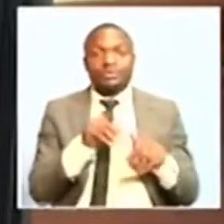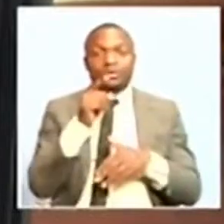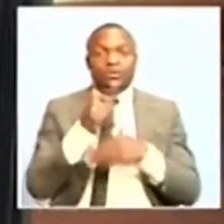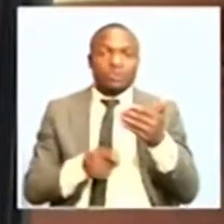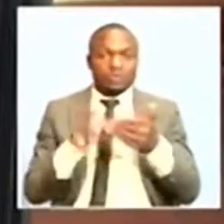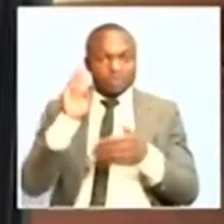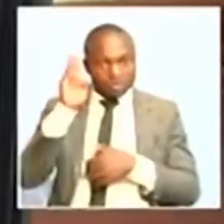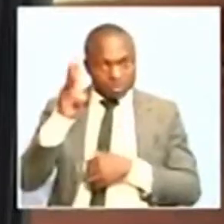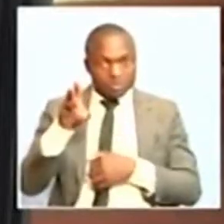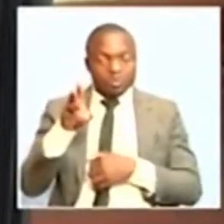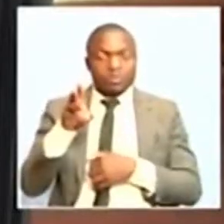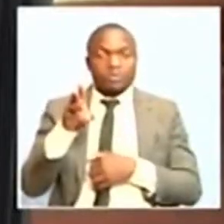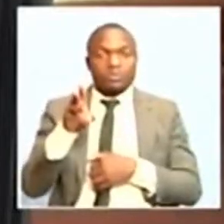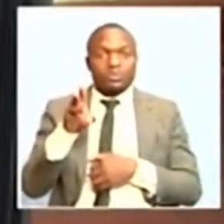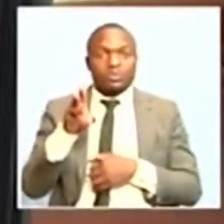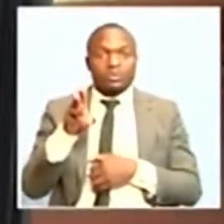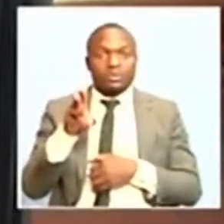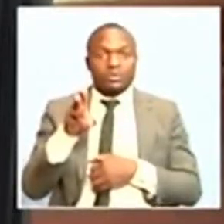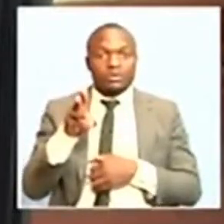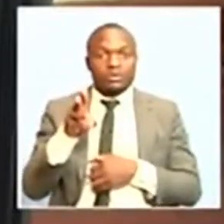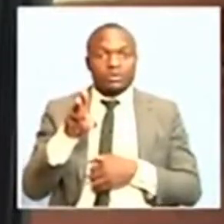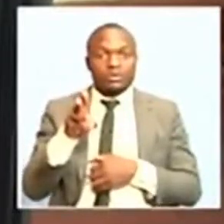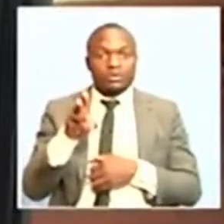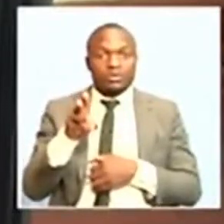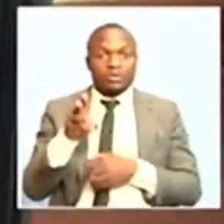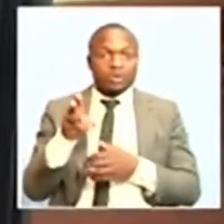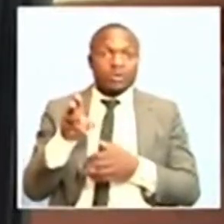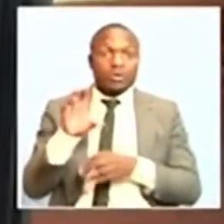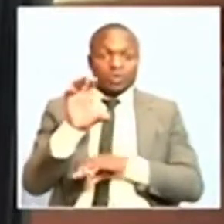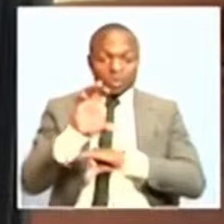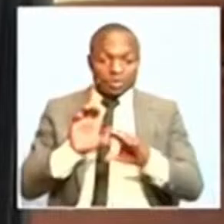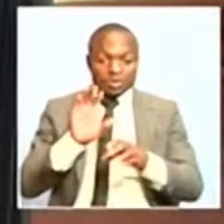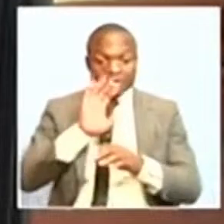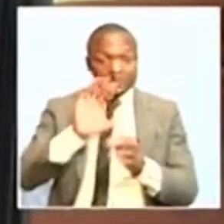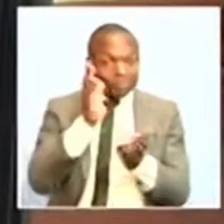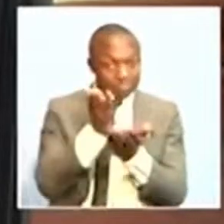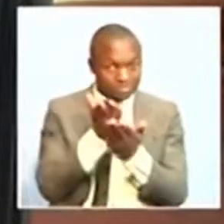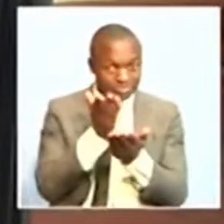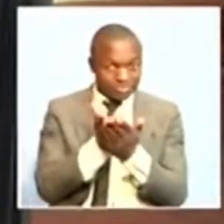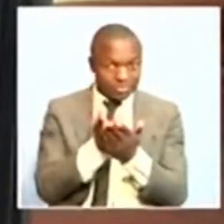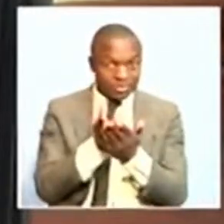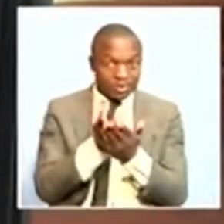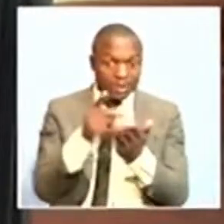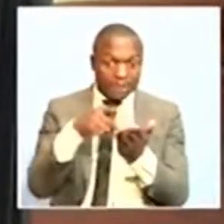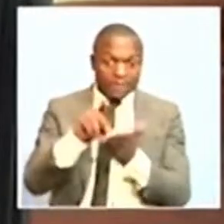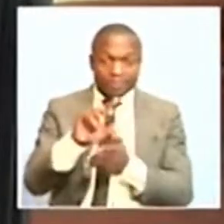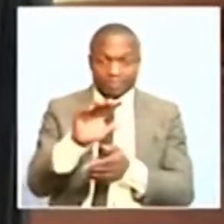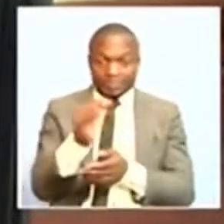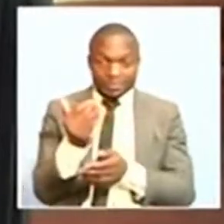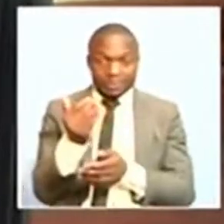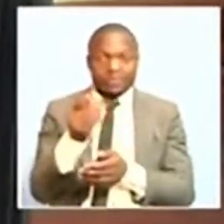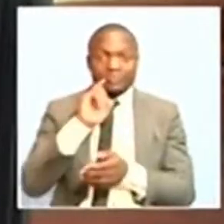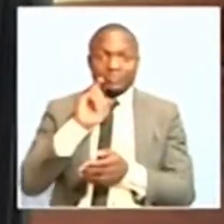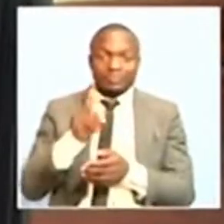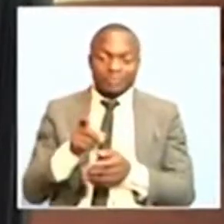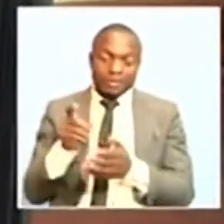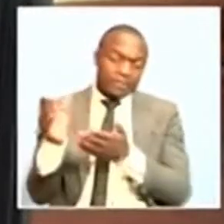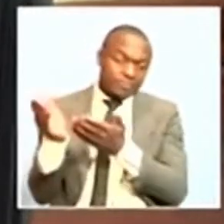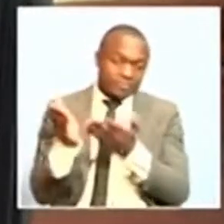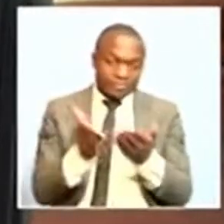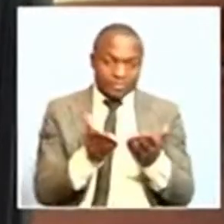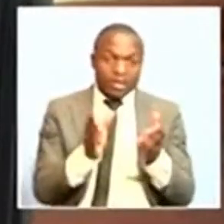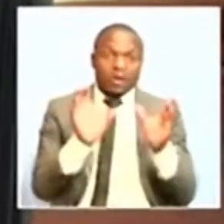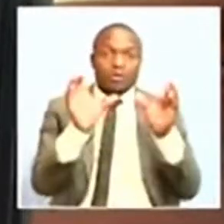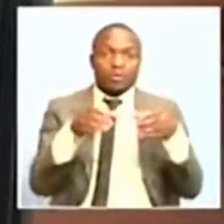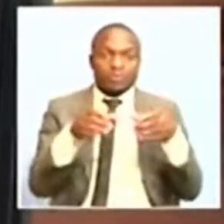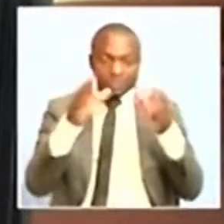will necessitate their claim in terms of the refunds. So I just thought I should bring to the